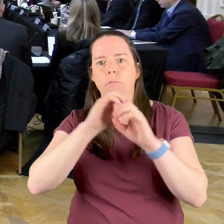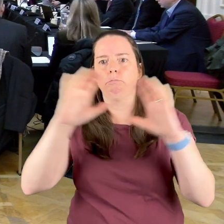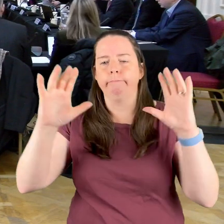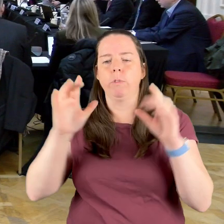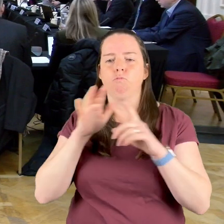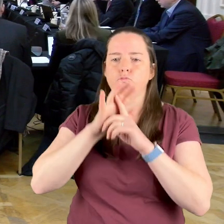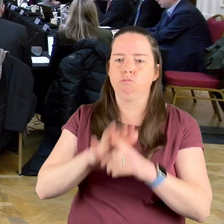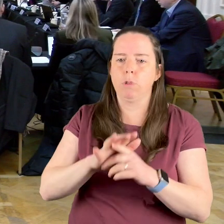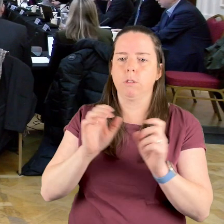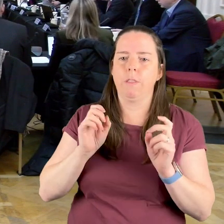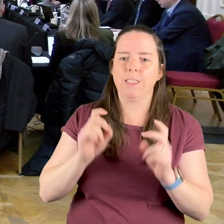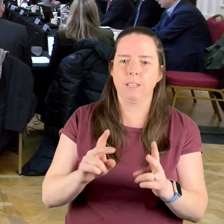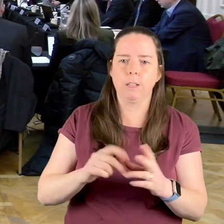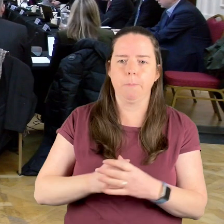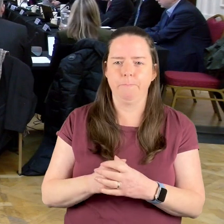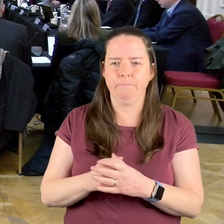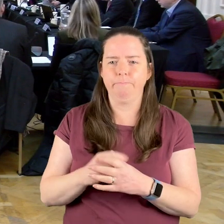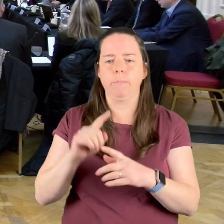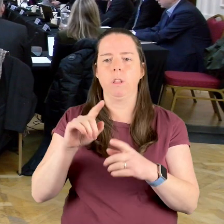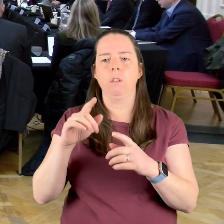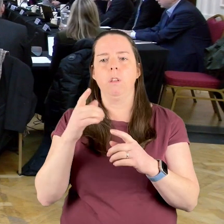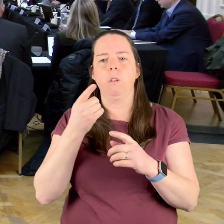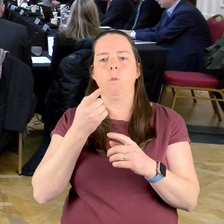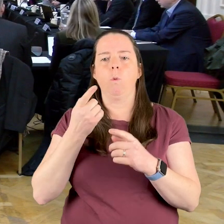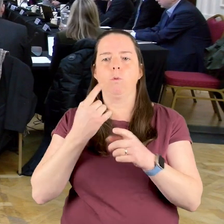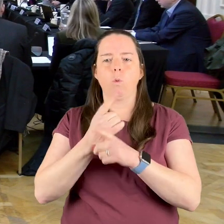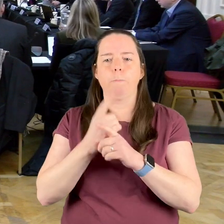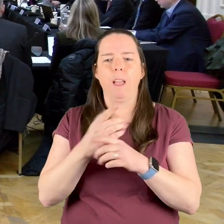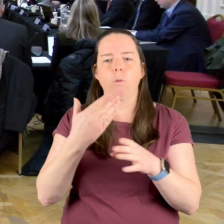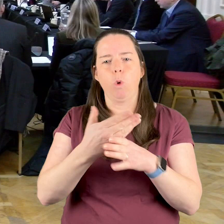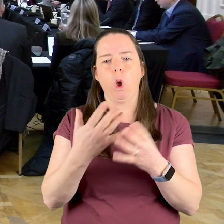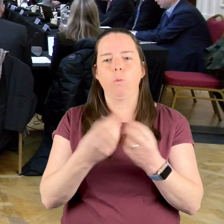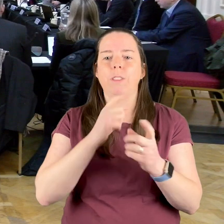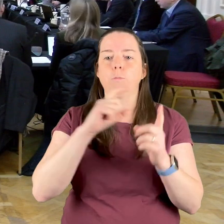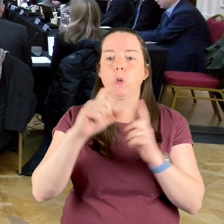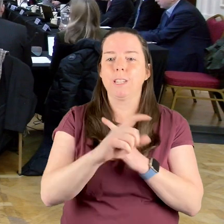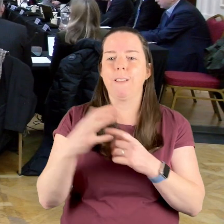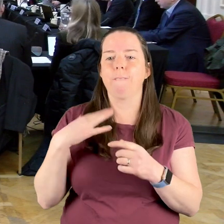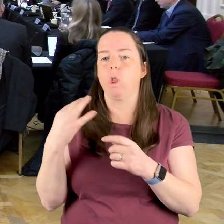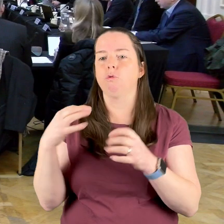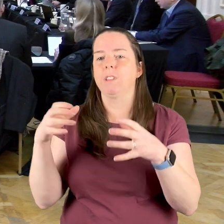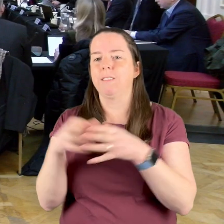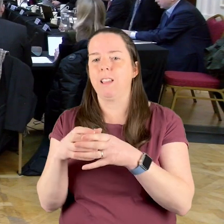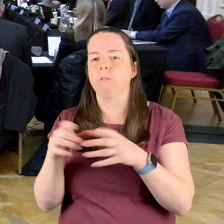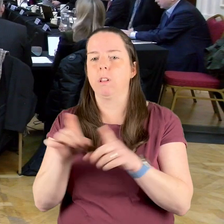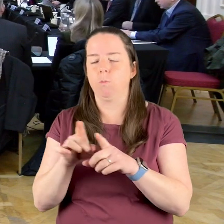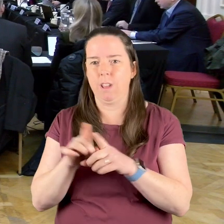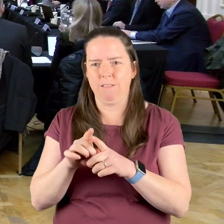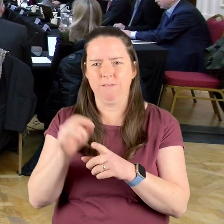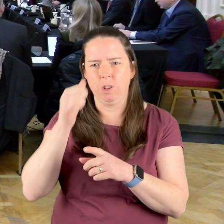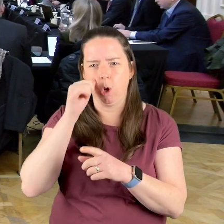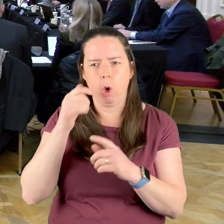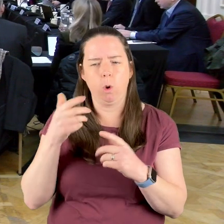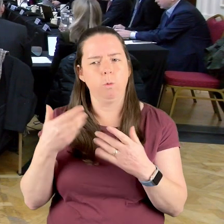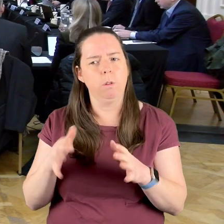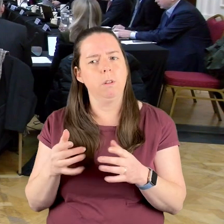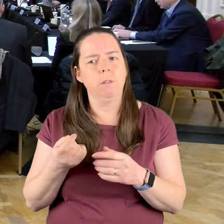want to call out the work that we've done with the community and voluntary sector as well. I know there's